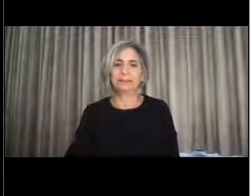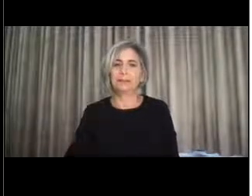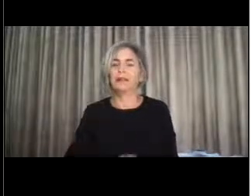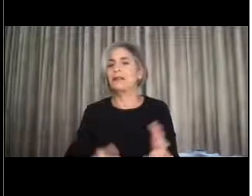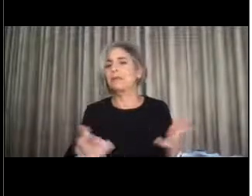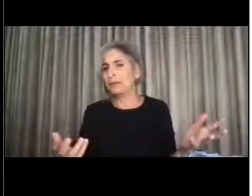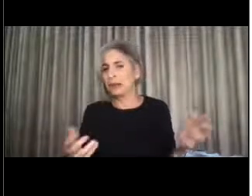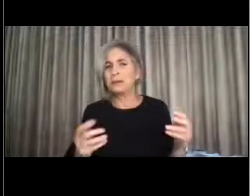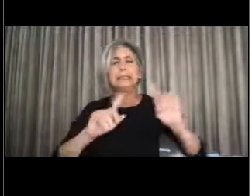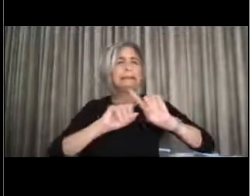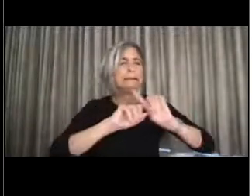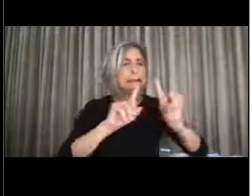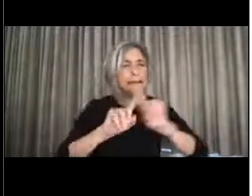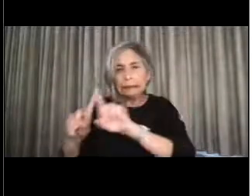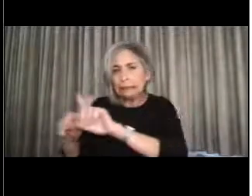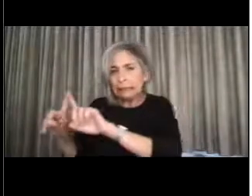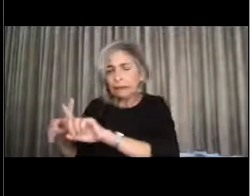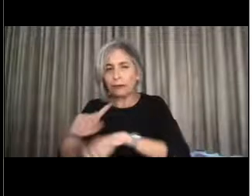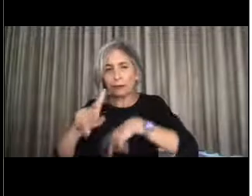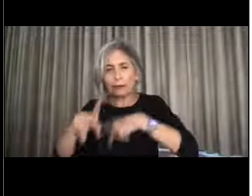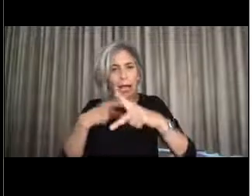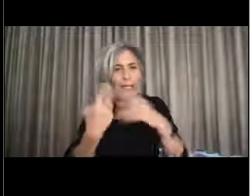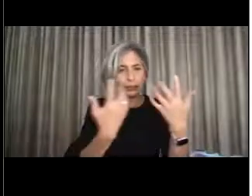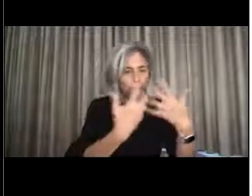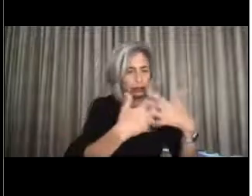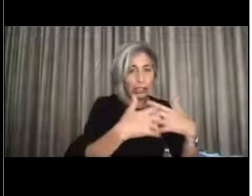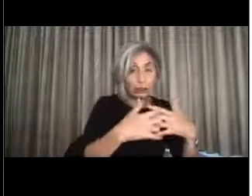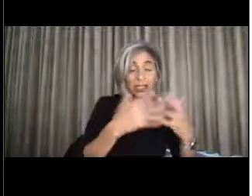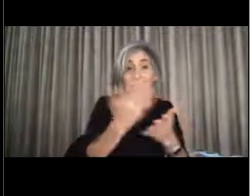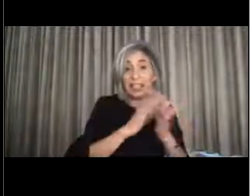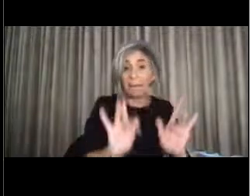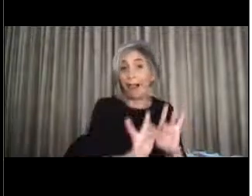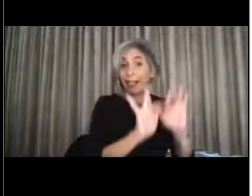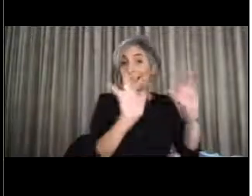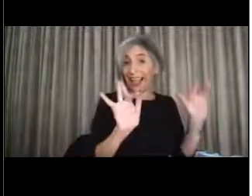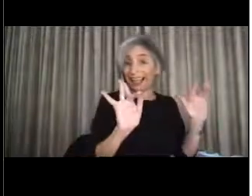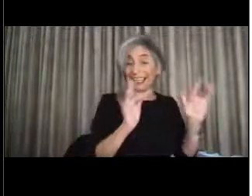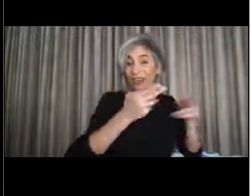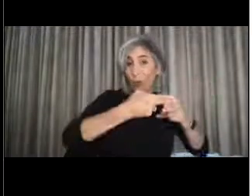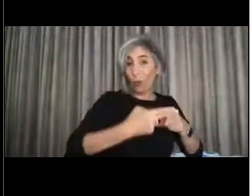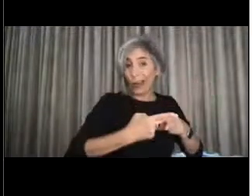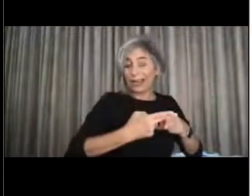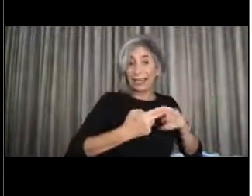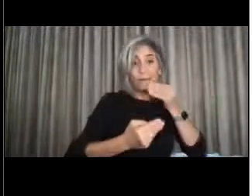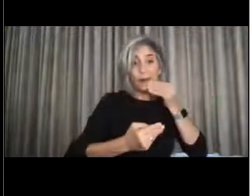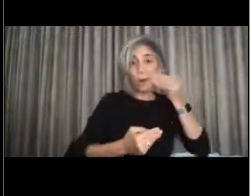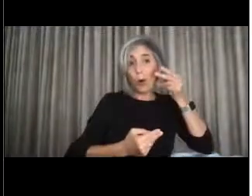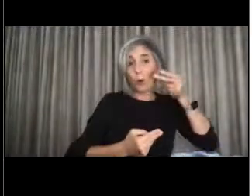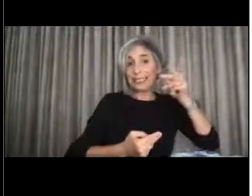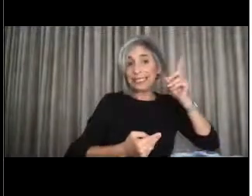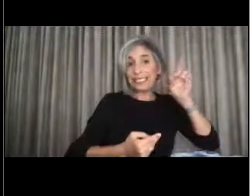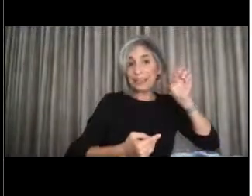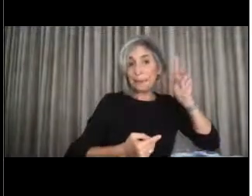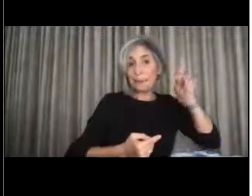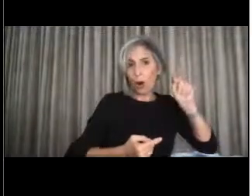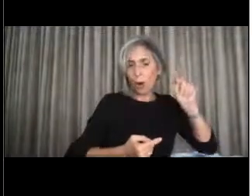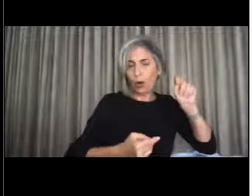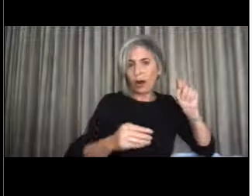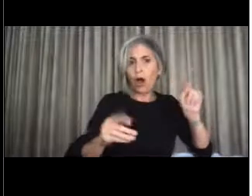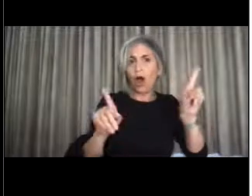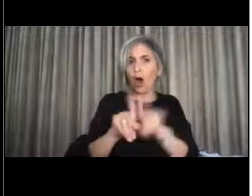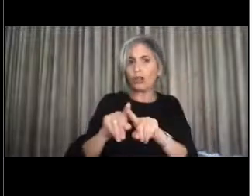types of generators. There's some that are lightweight that you can get at Home Depot and portable. Then obviously there's the